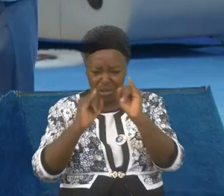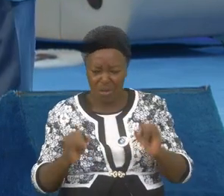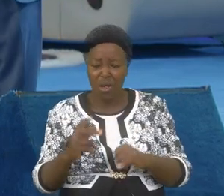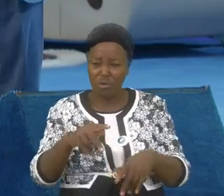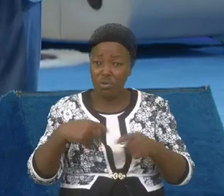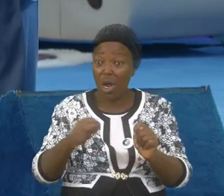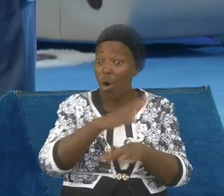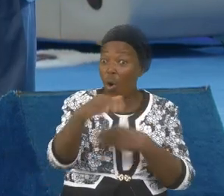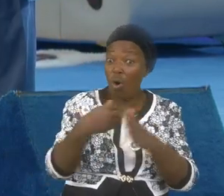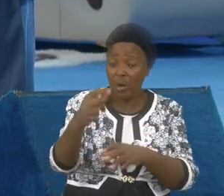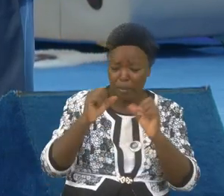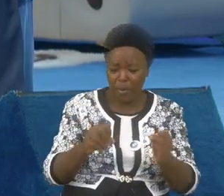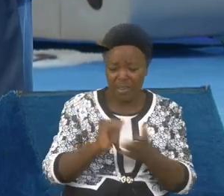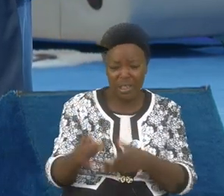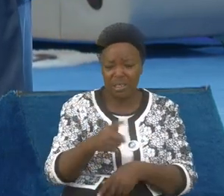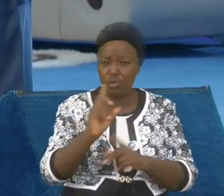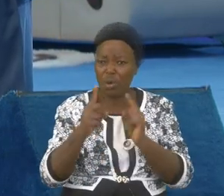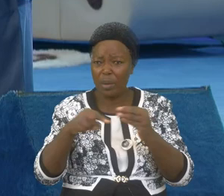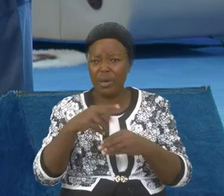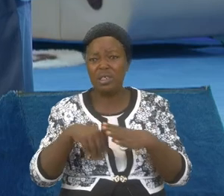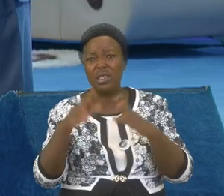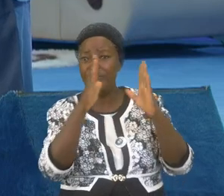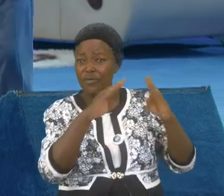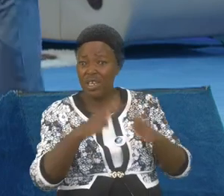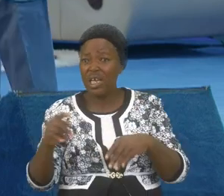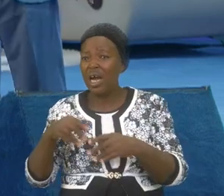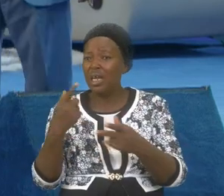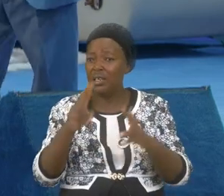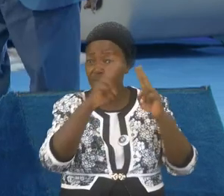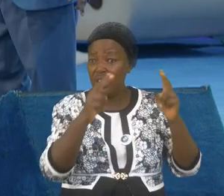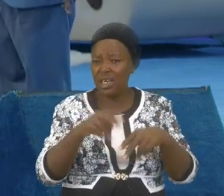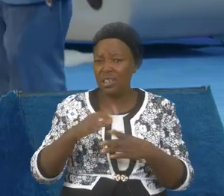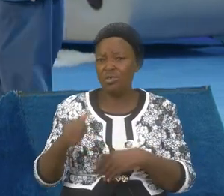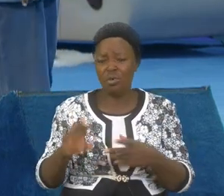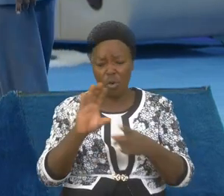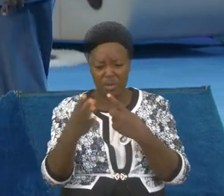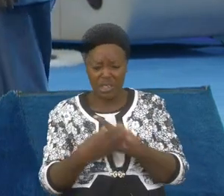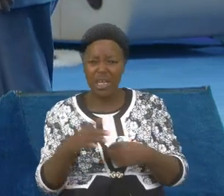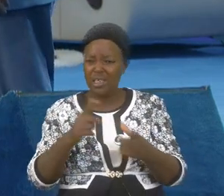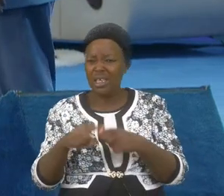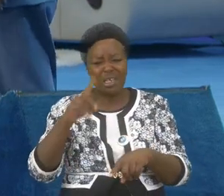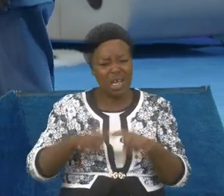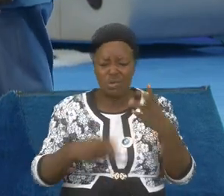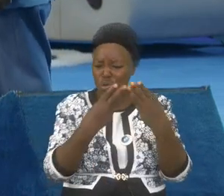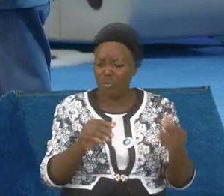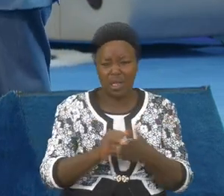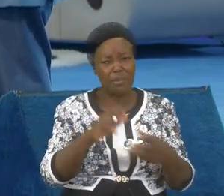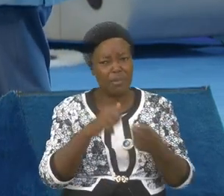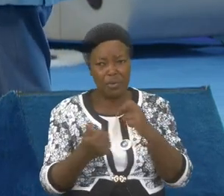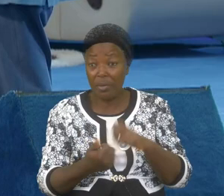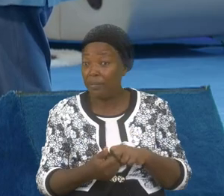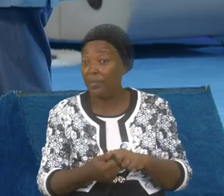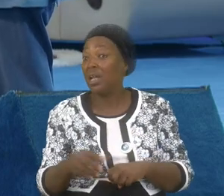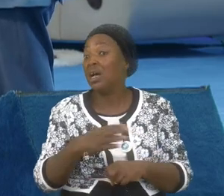community? And they couldn't solve the problem. And they became, those problems have